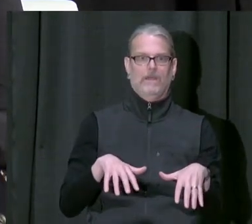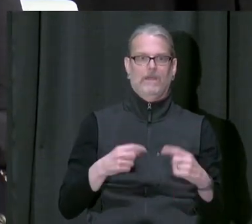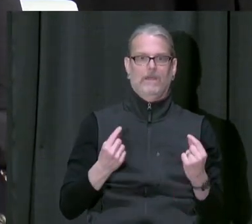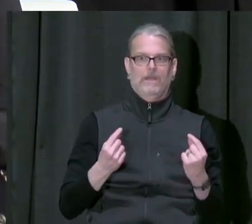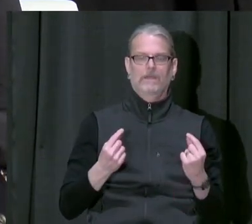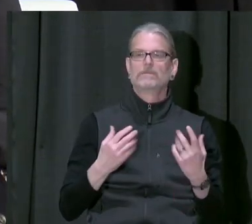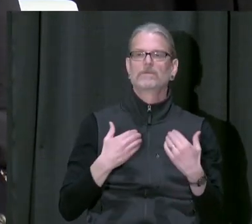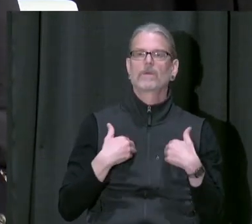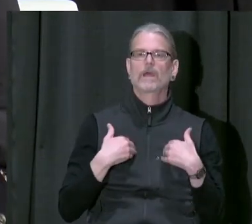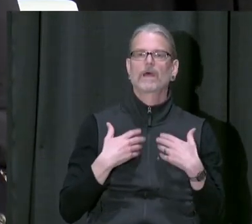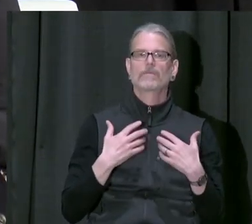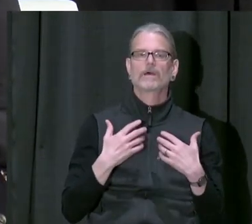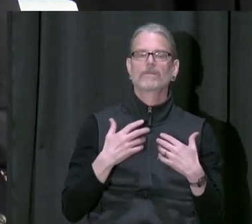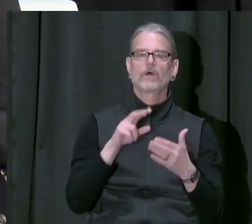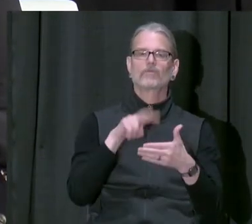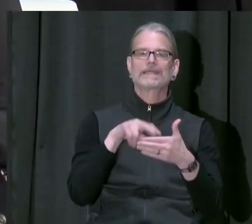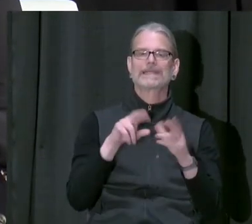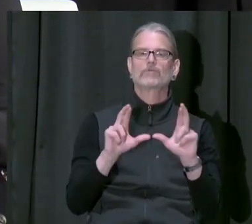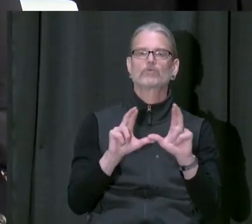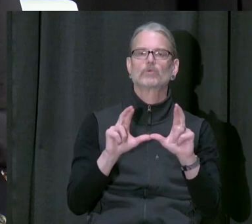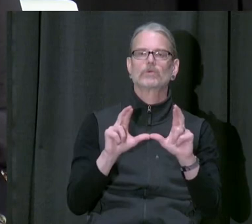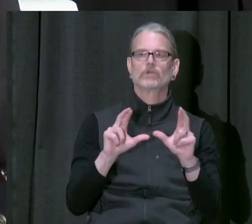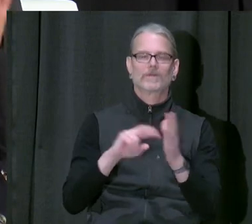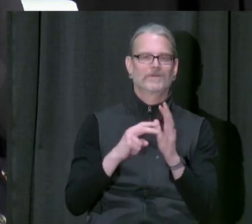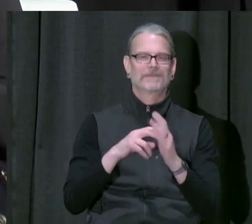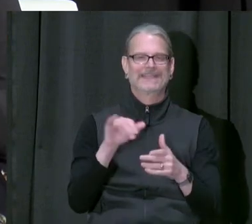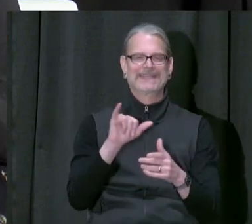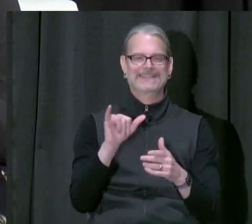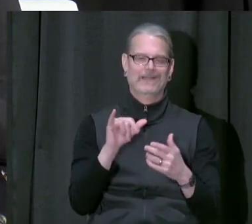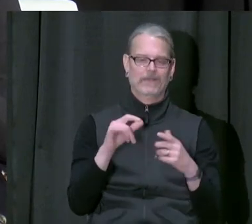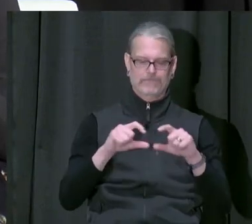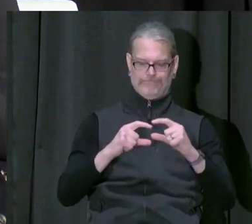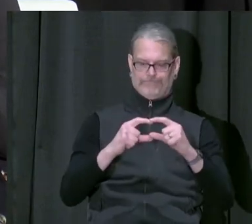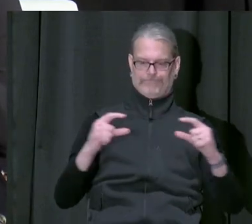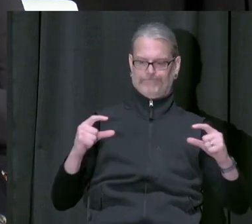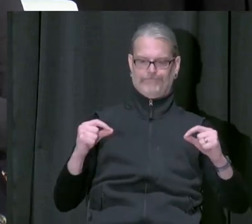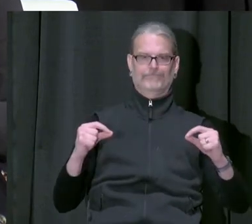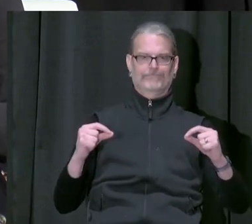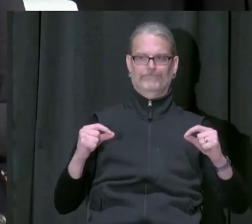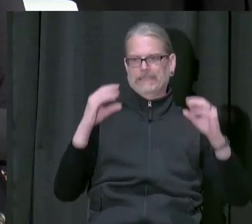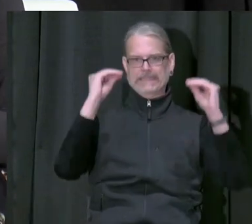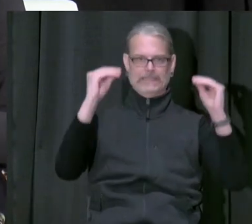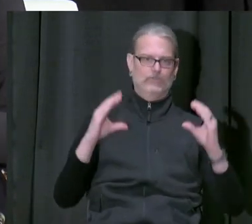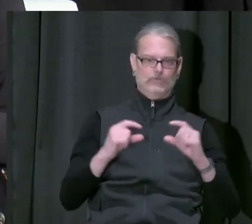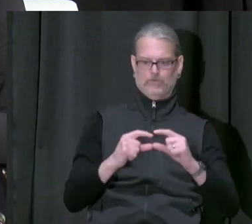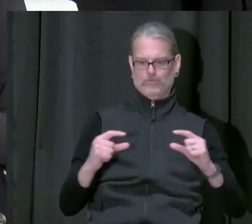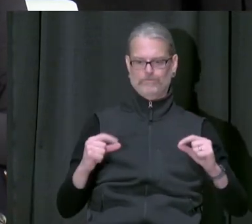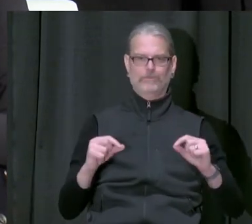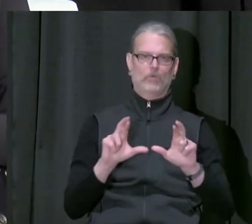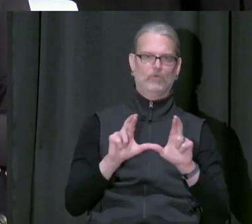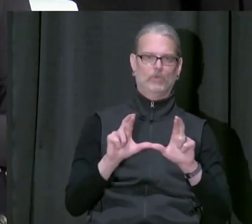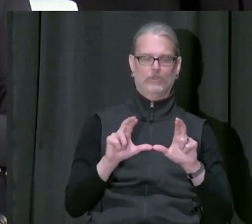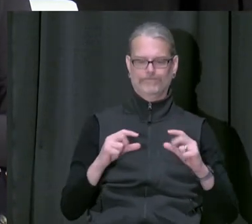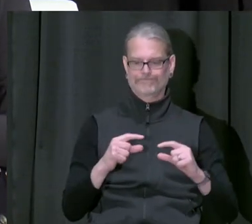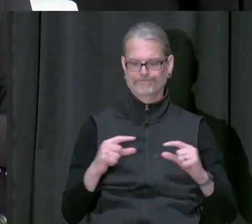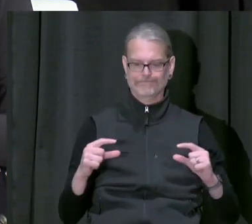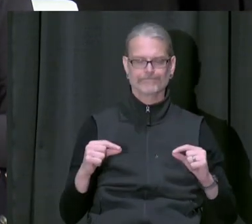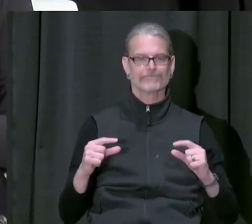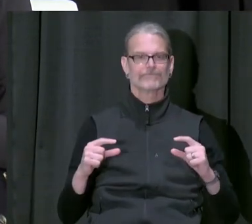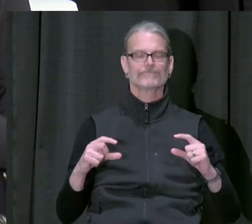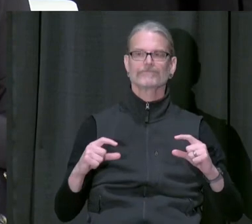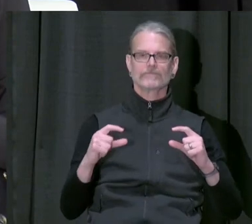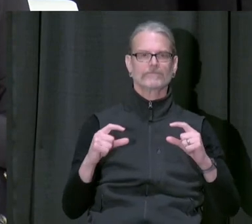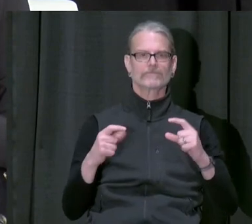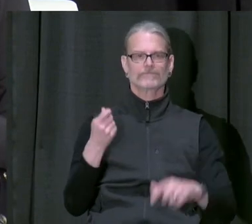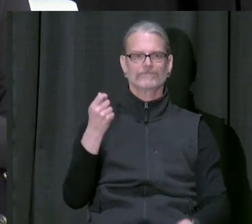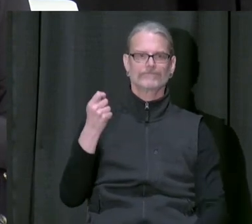have the reading ruler, which is designed to mimic a physical ruler that a teacher might use with a student, but it's available